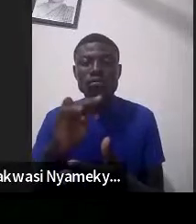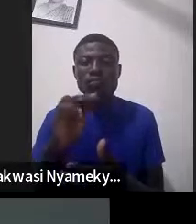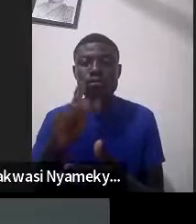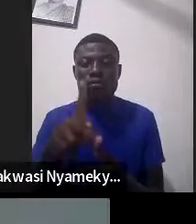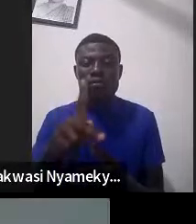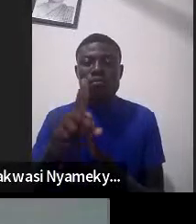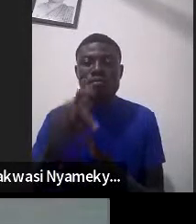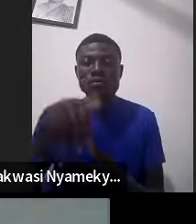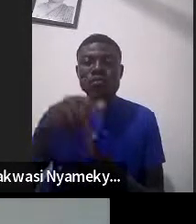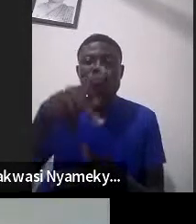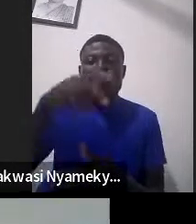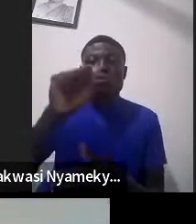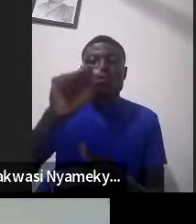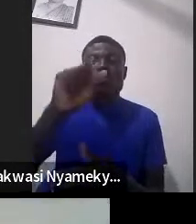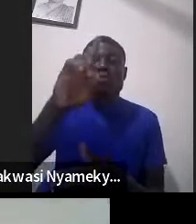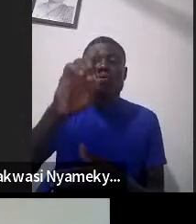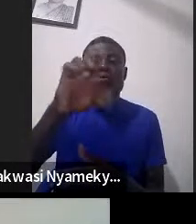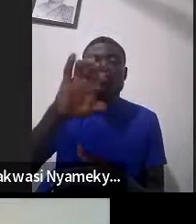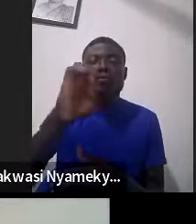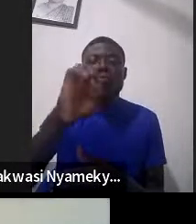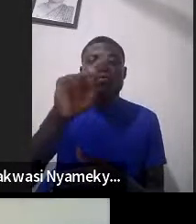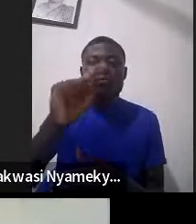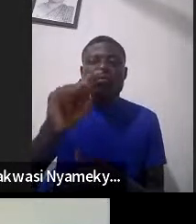link in our chat box.